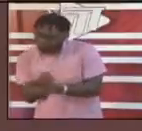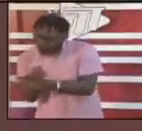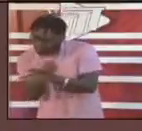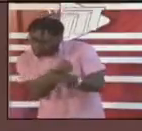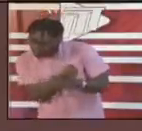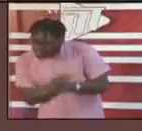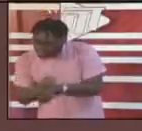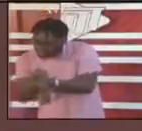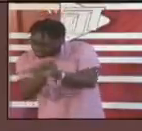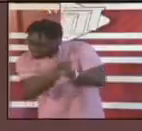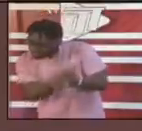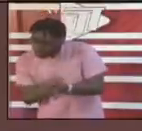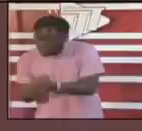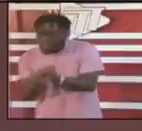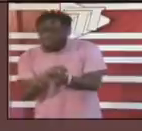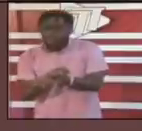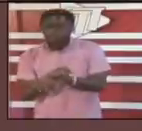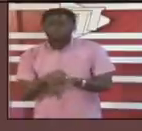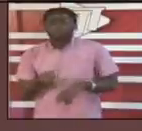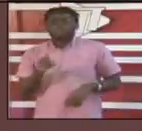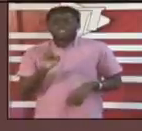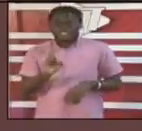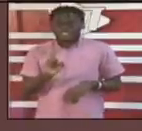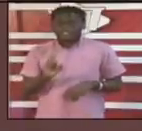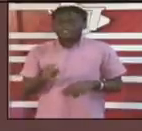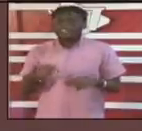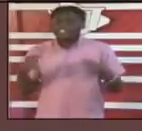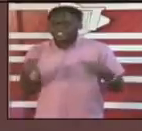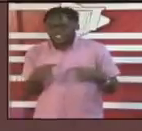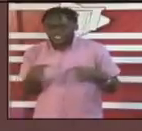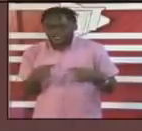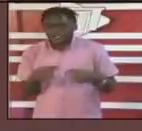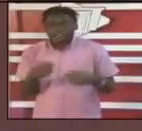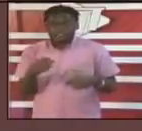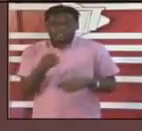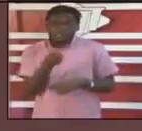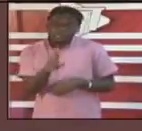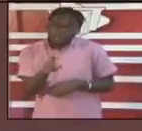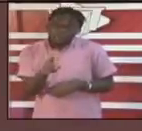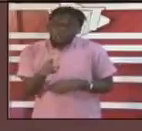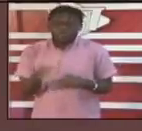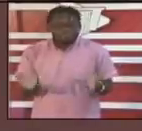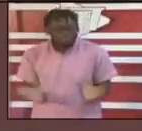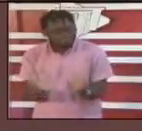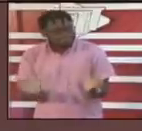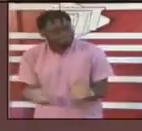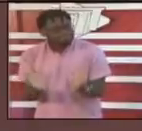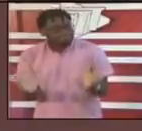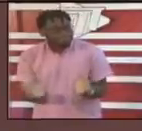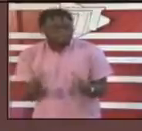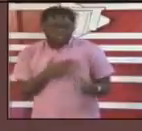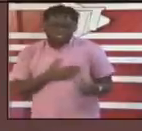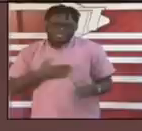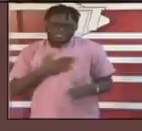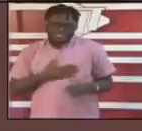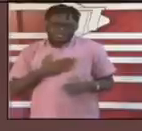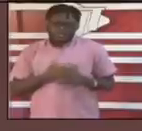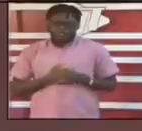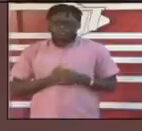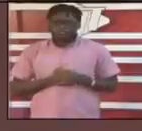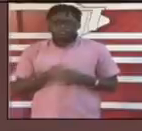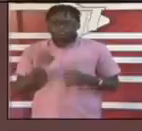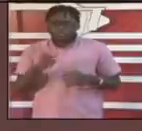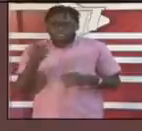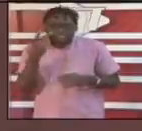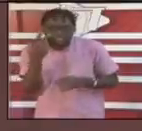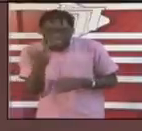them. You may also see their grades fluctuate as they reintegrate back into a